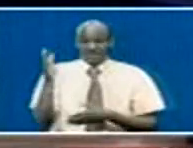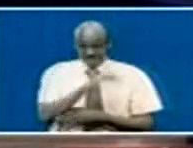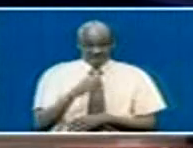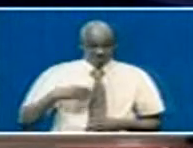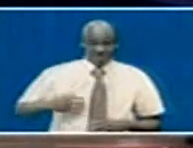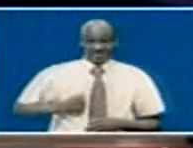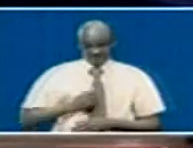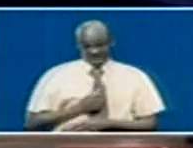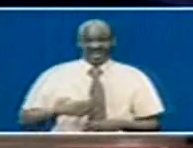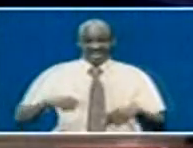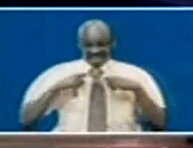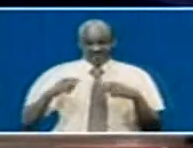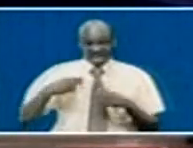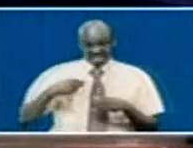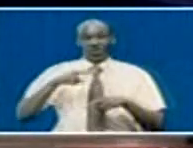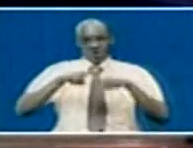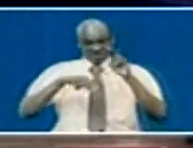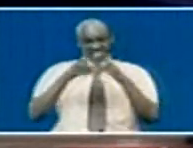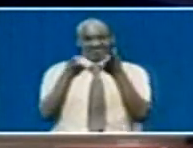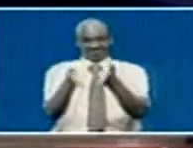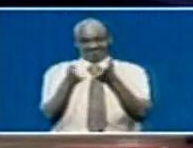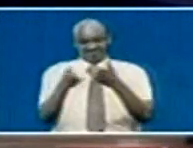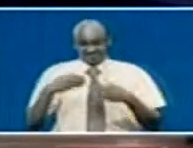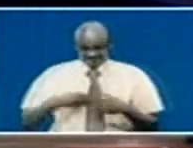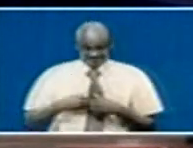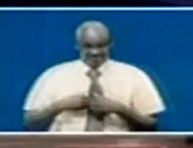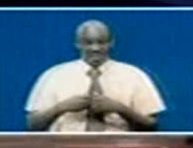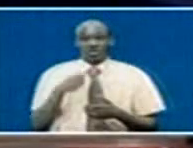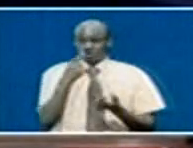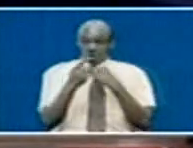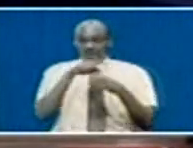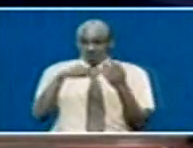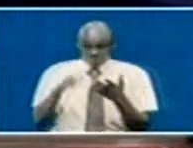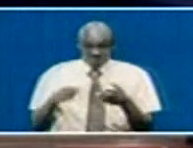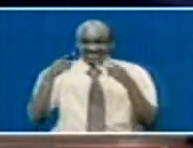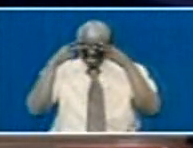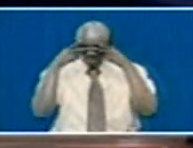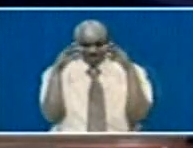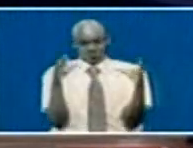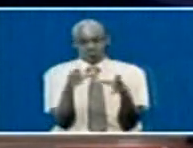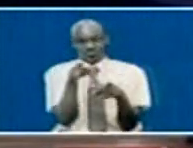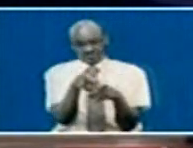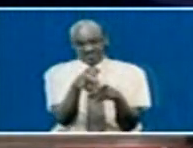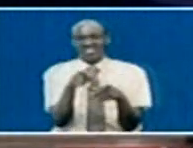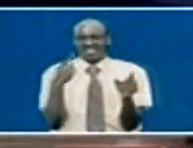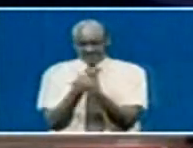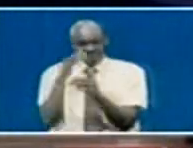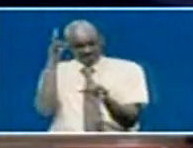Jeff Koinange live at the poolside of the Intercontinental Hotel here, talking about terrorism,